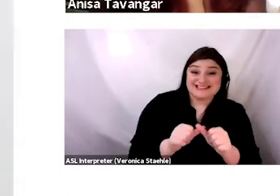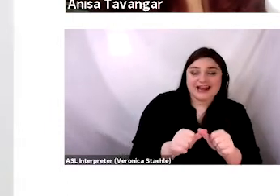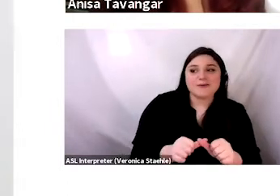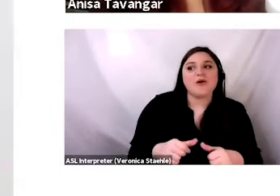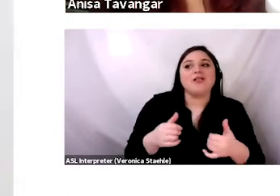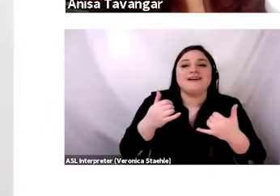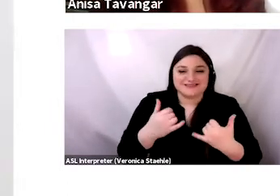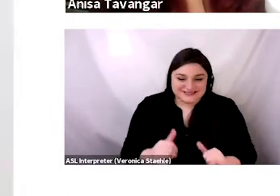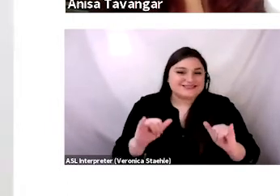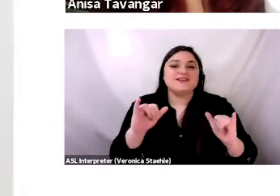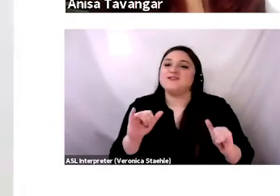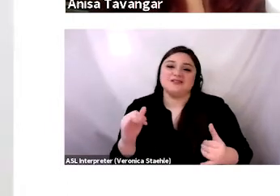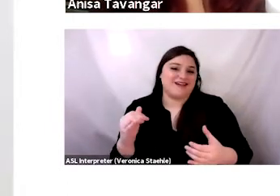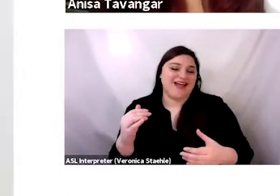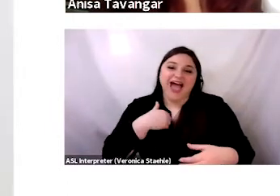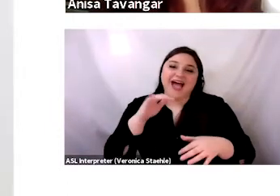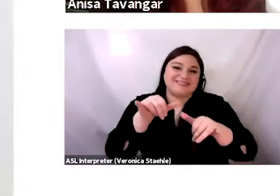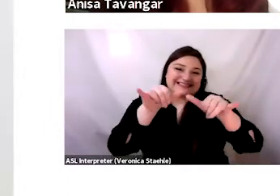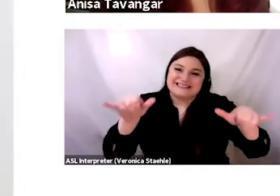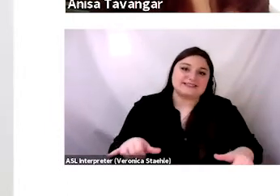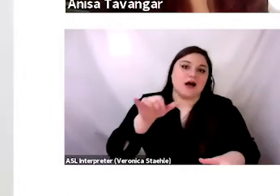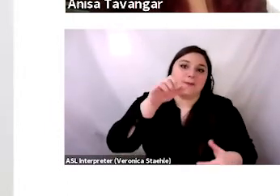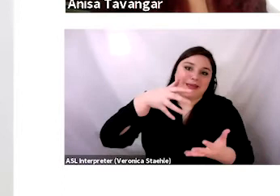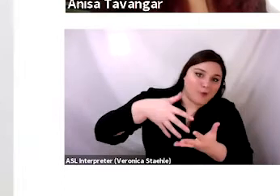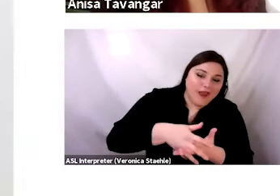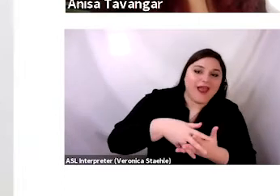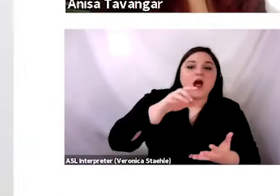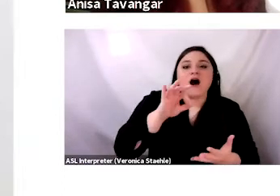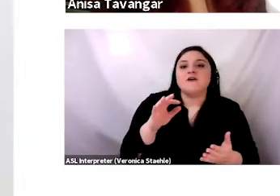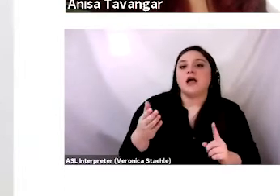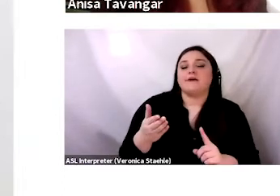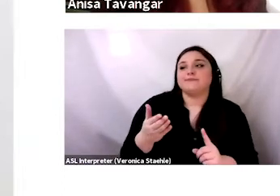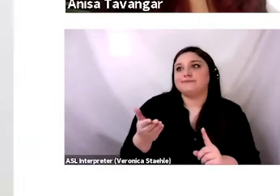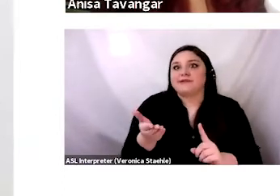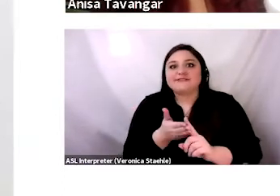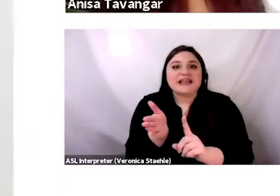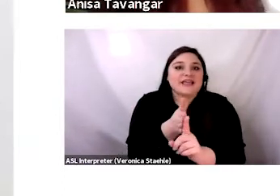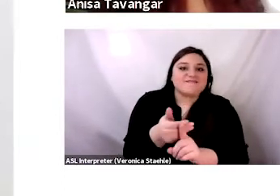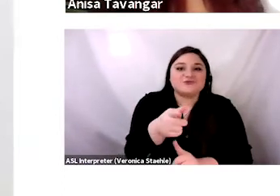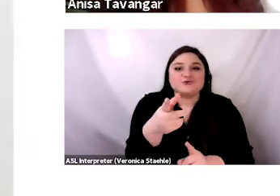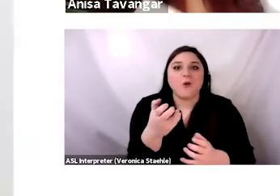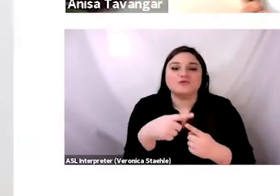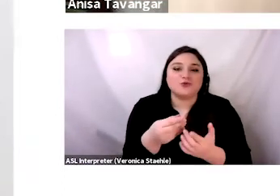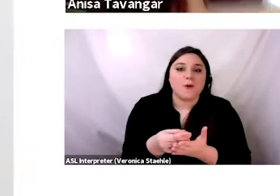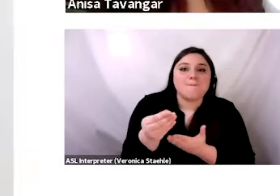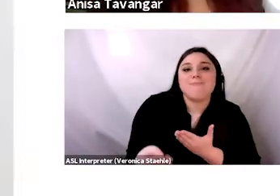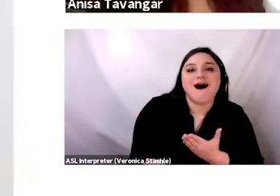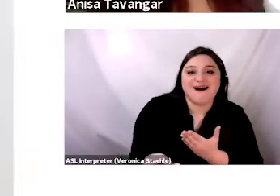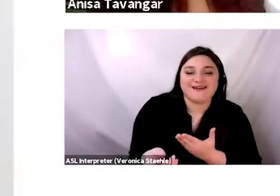consumerism. They're still wanting you to constantly buy, and you have to make trade-offs. I think that's